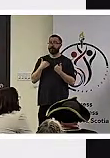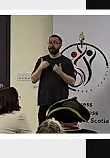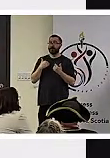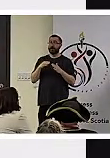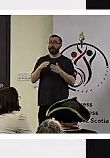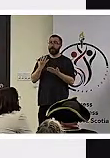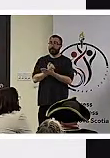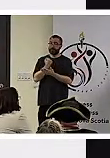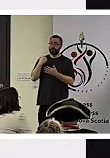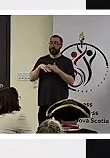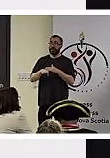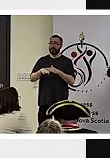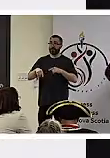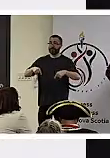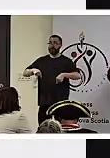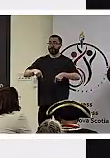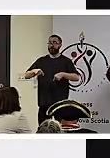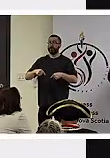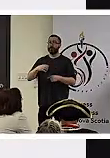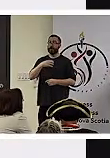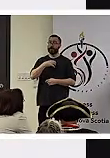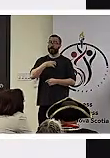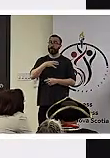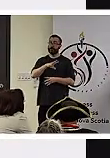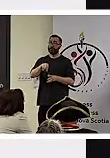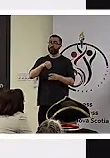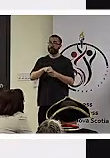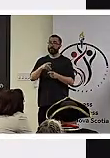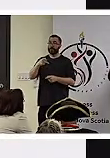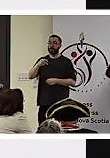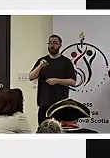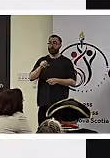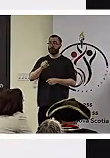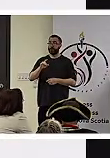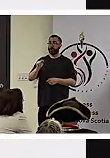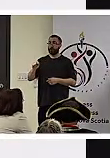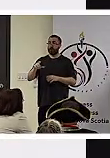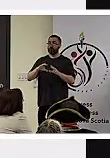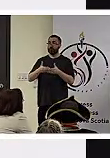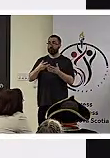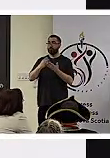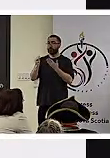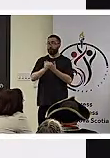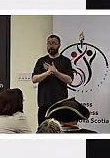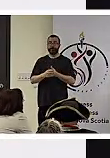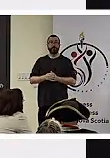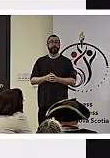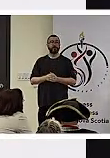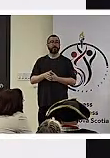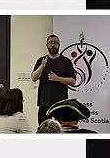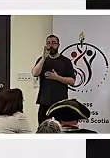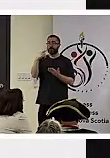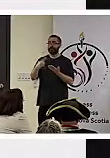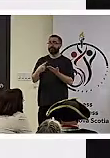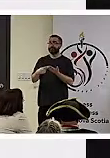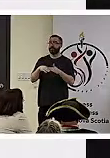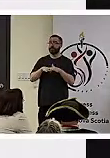and Club Inclusion and Prescott Group programs. And yeah, we're going to talk to you about accessibility today.